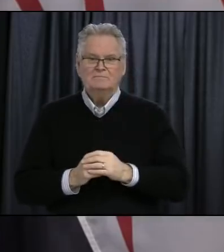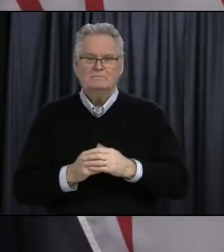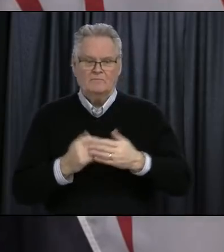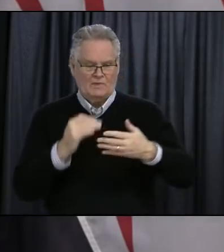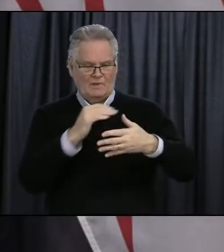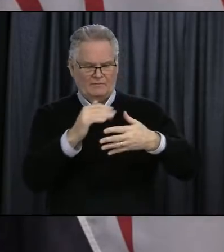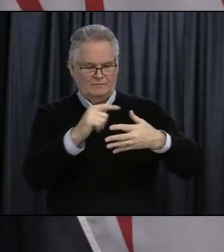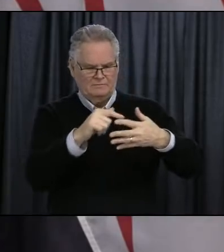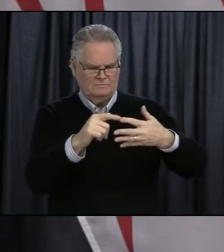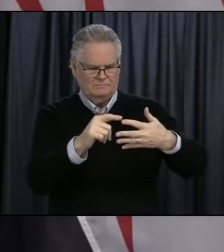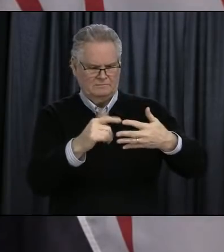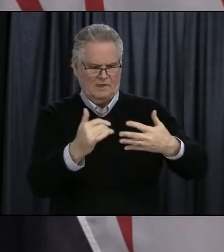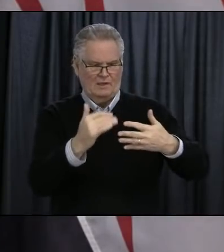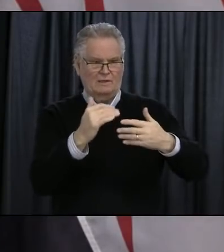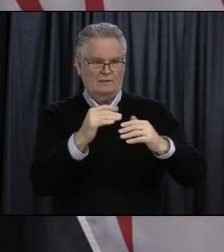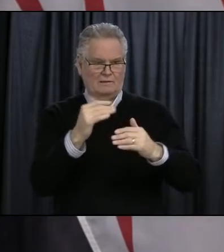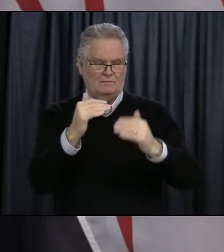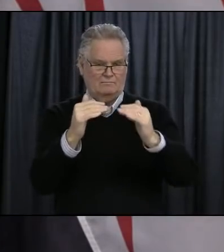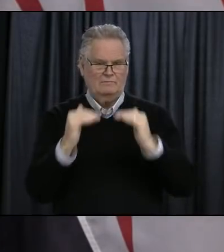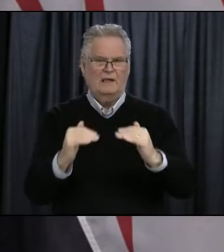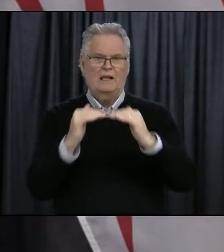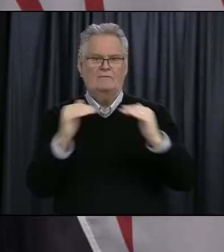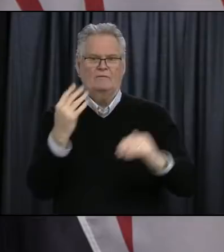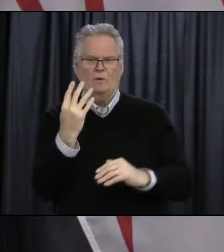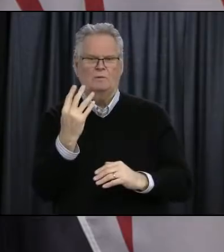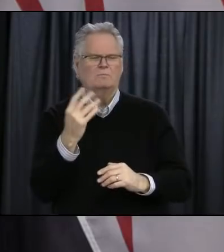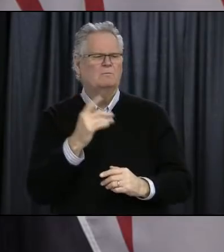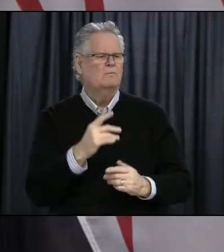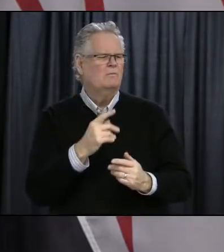So hospital visitations are generally